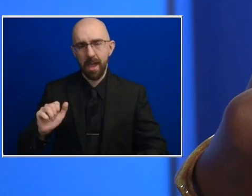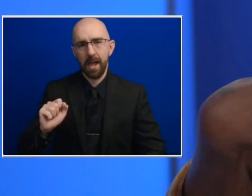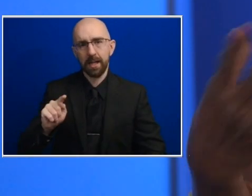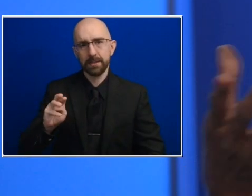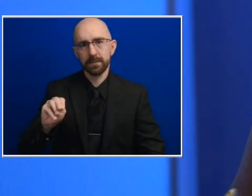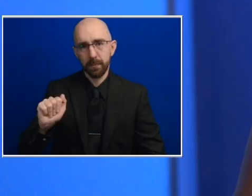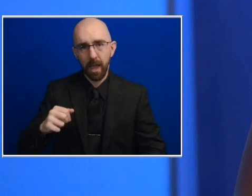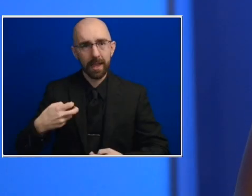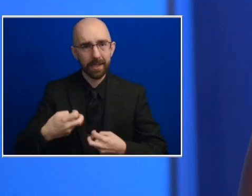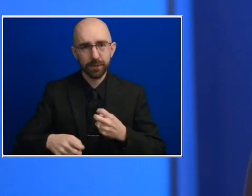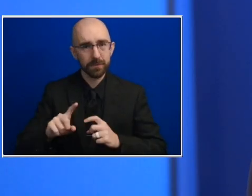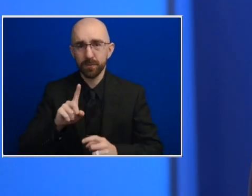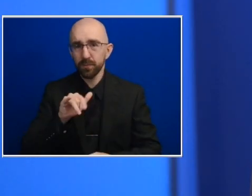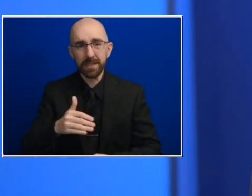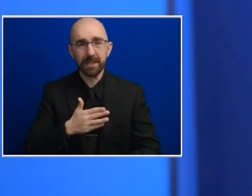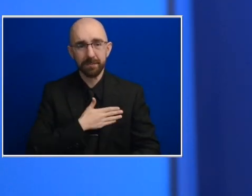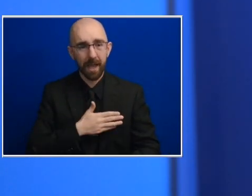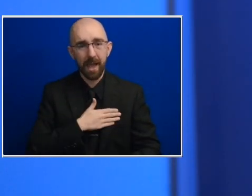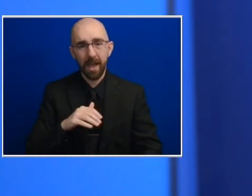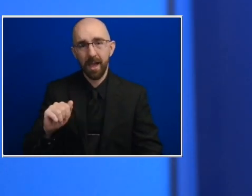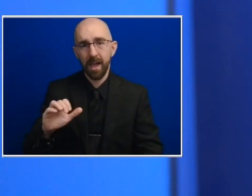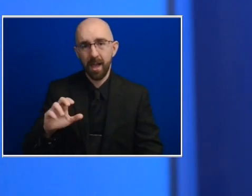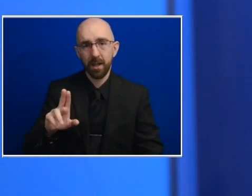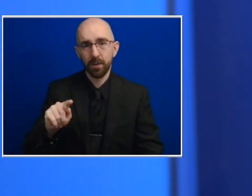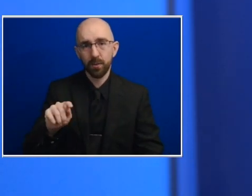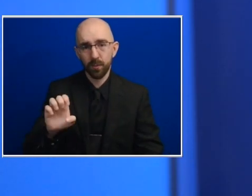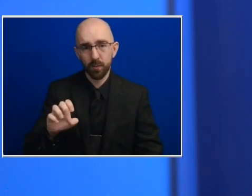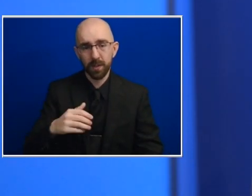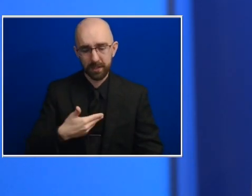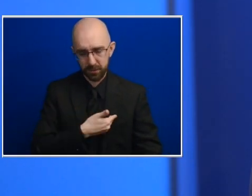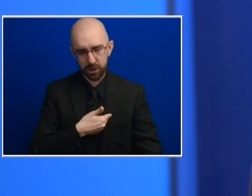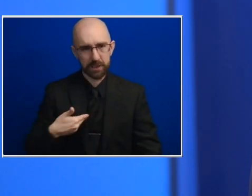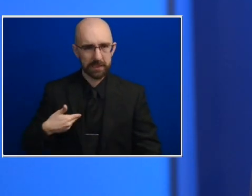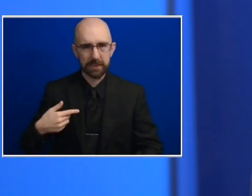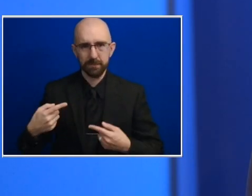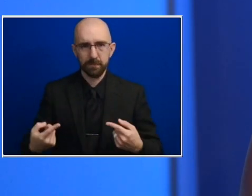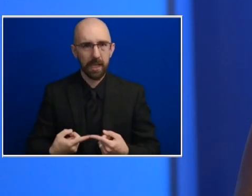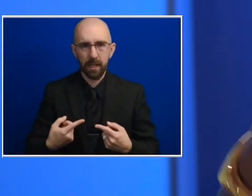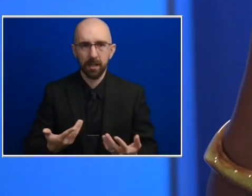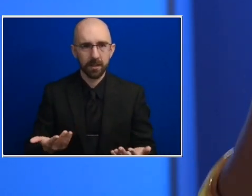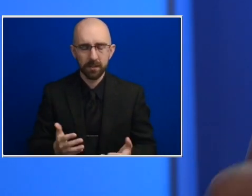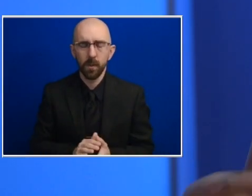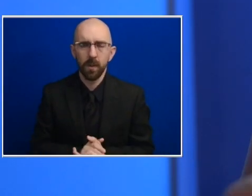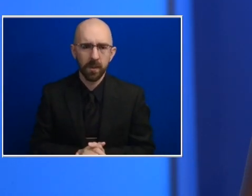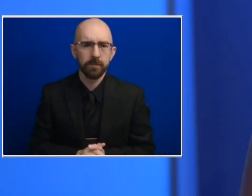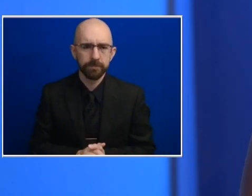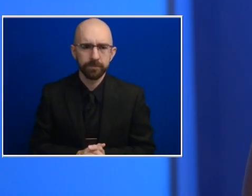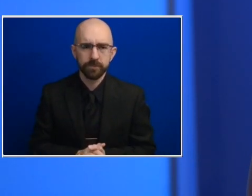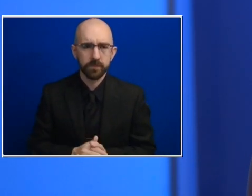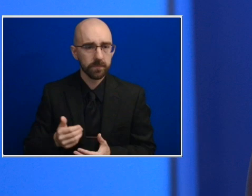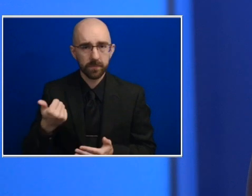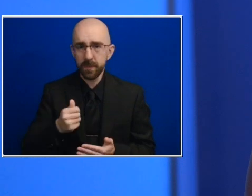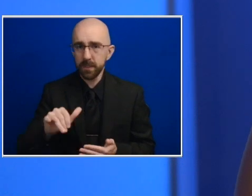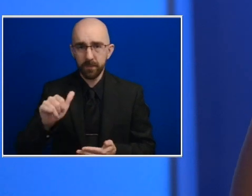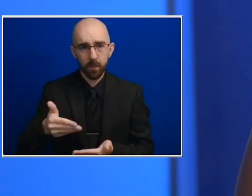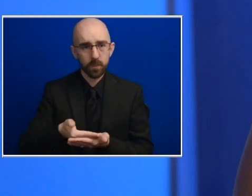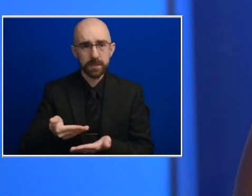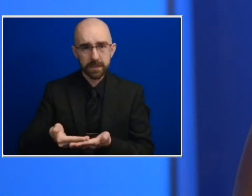it's just really my acute chest pain. So any of those things, when they are